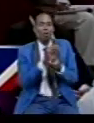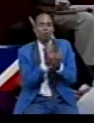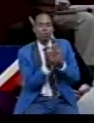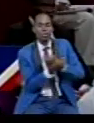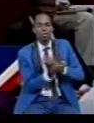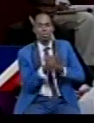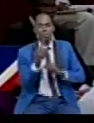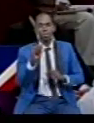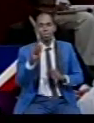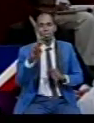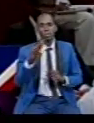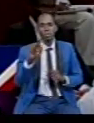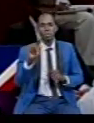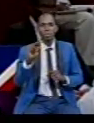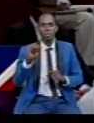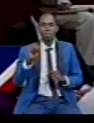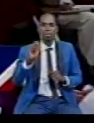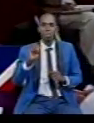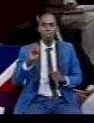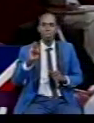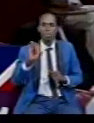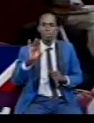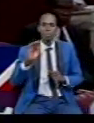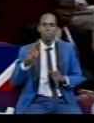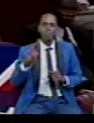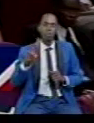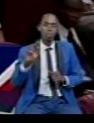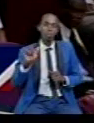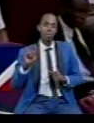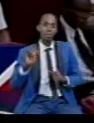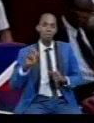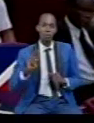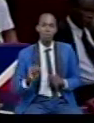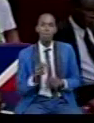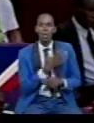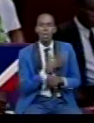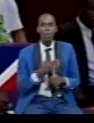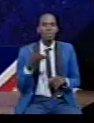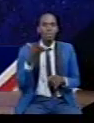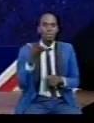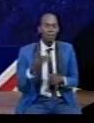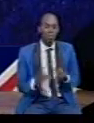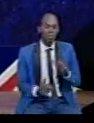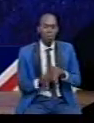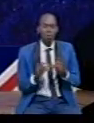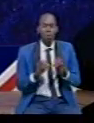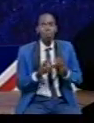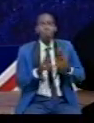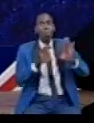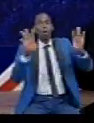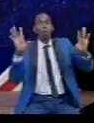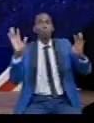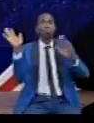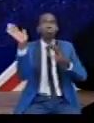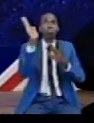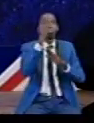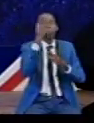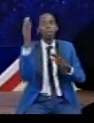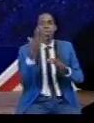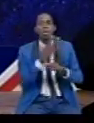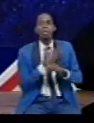overshadowed them, and behold, a voice out of the clouds, which said, this is